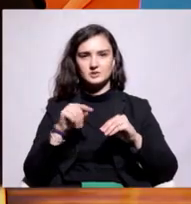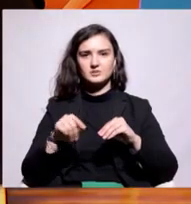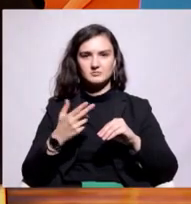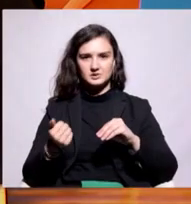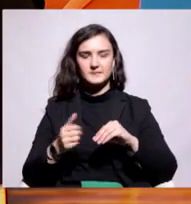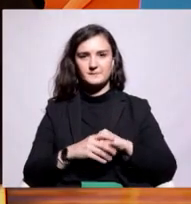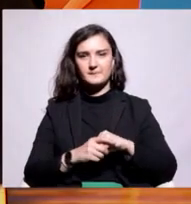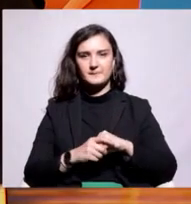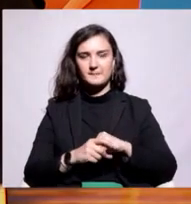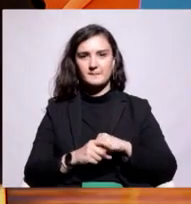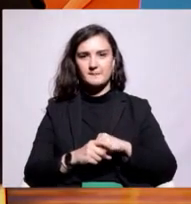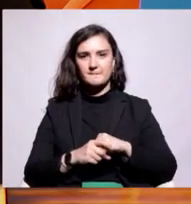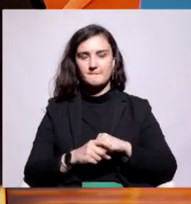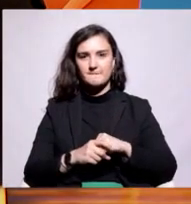Oh,